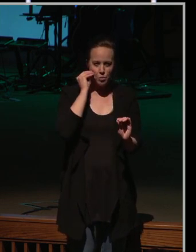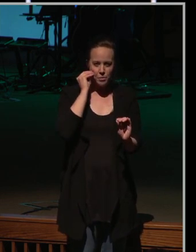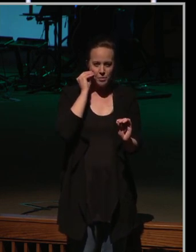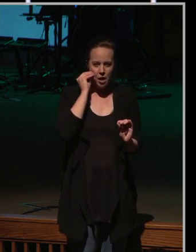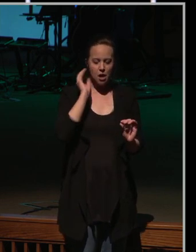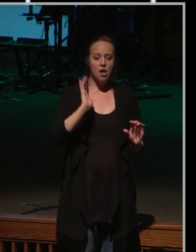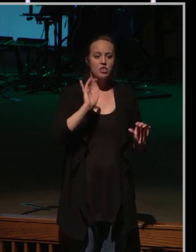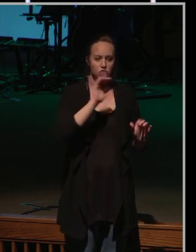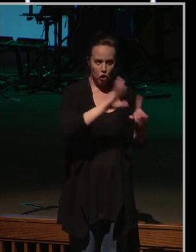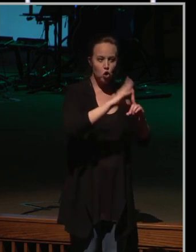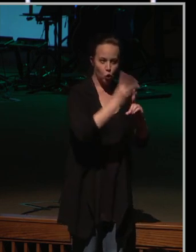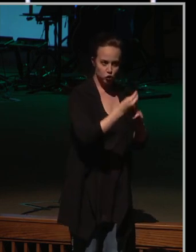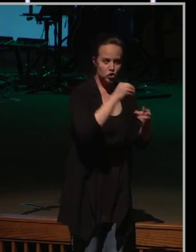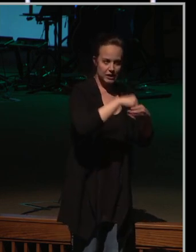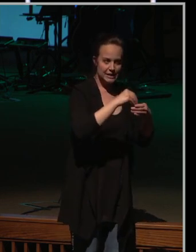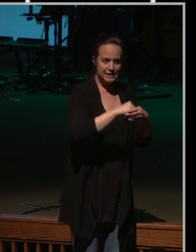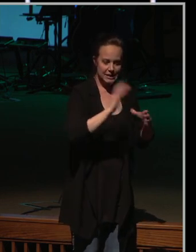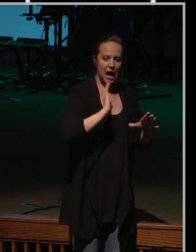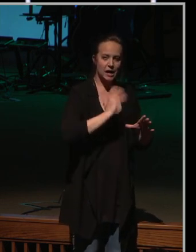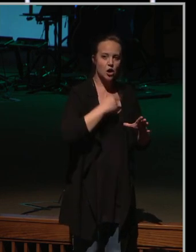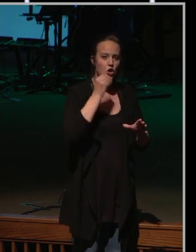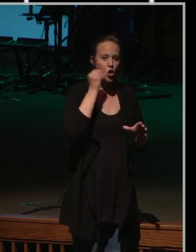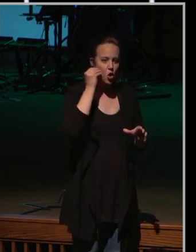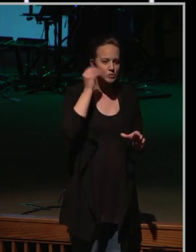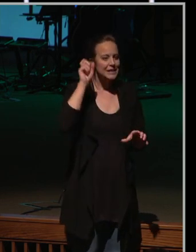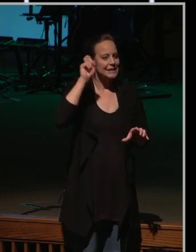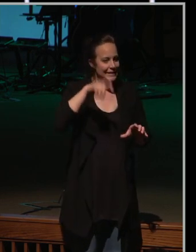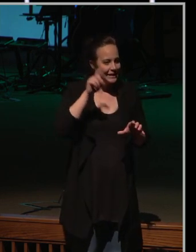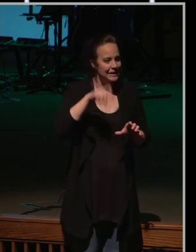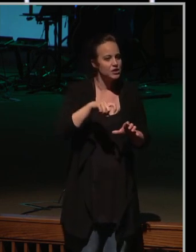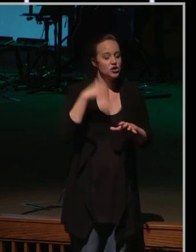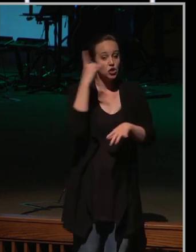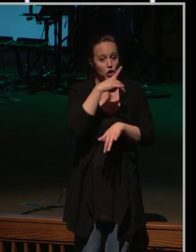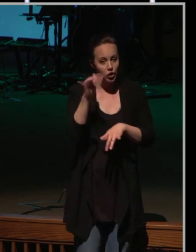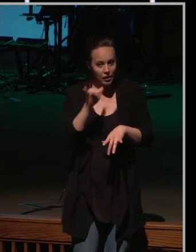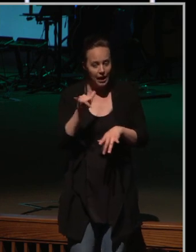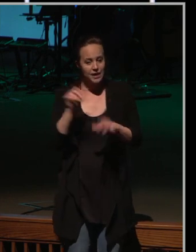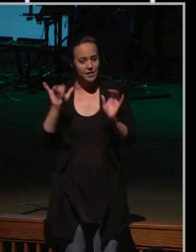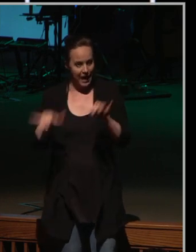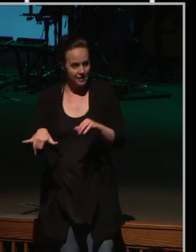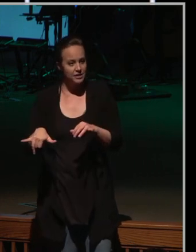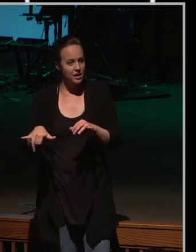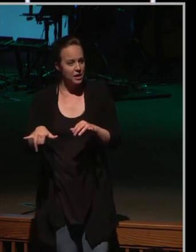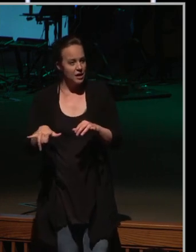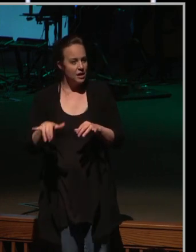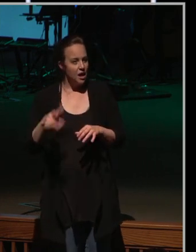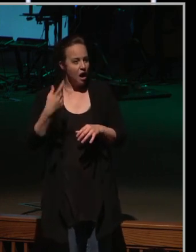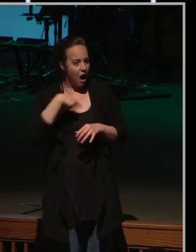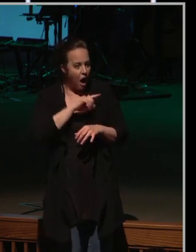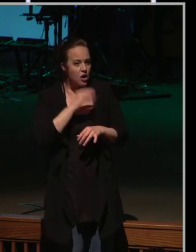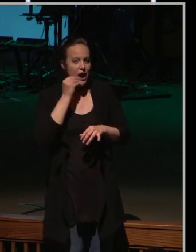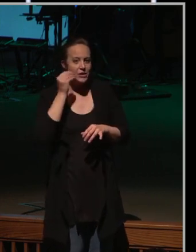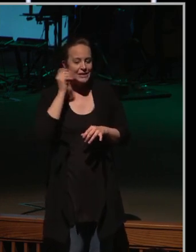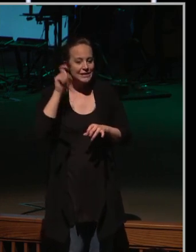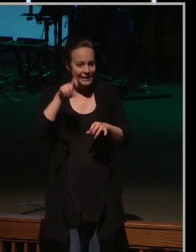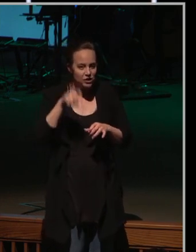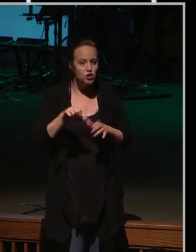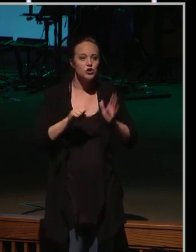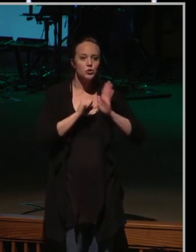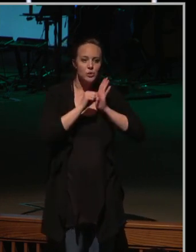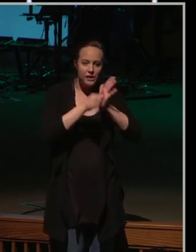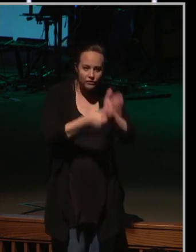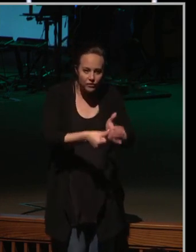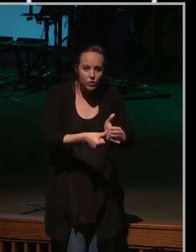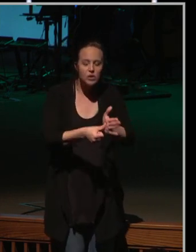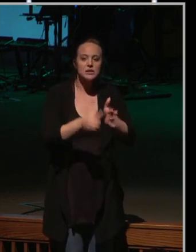Kind of like if you're going to read books, you might as well read Scripture. You might as well read books that reaffirm the things that you believe. Maybe